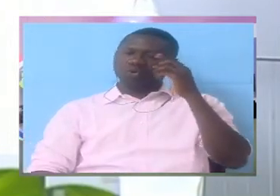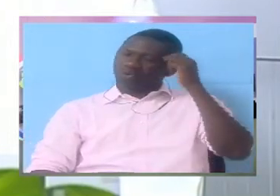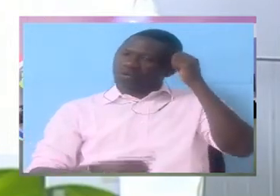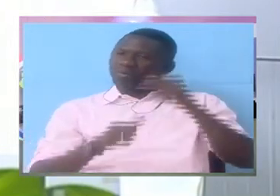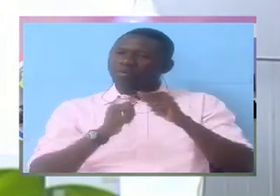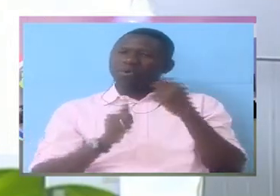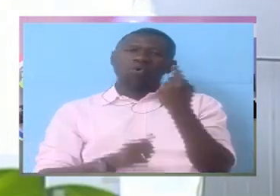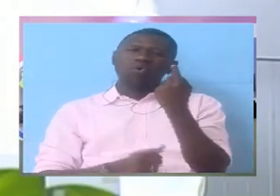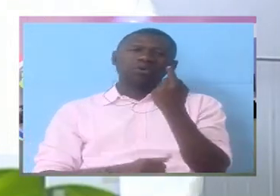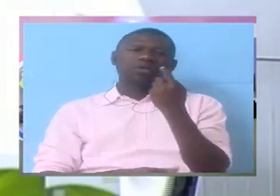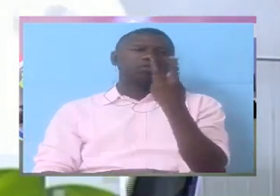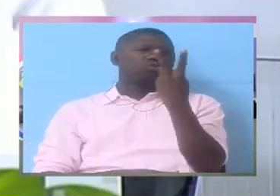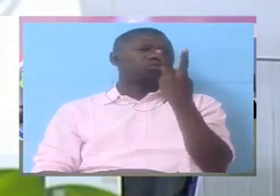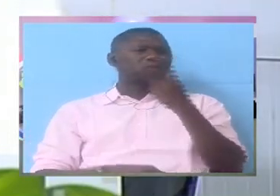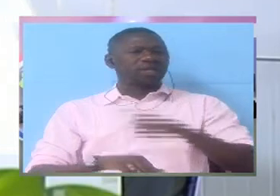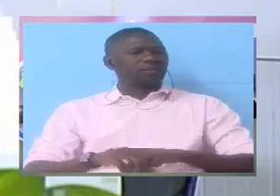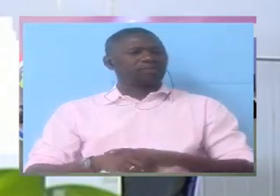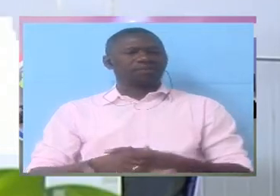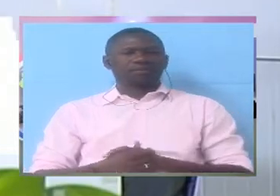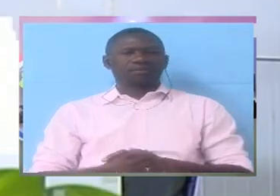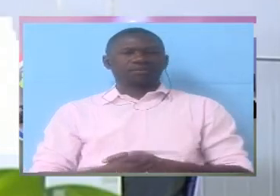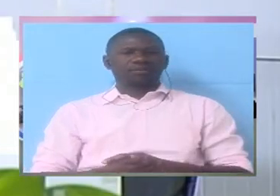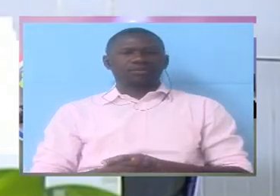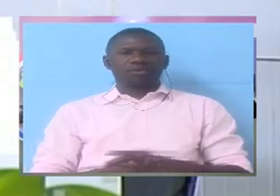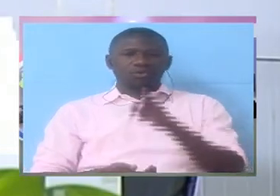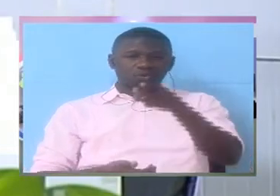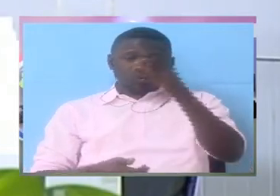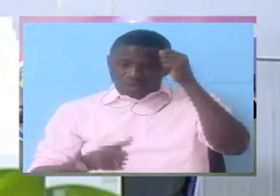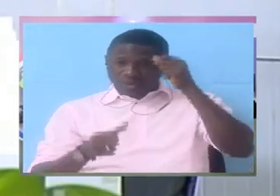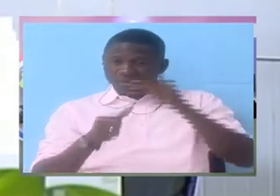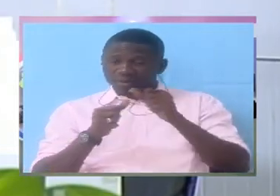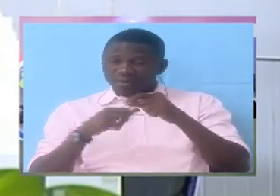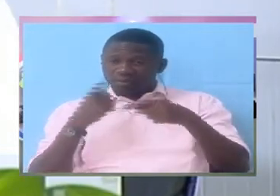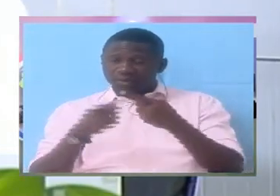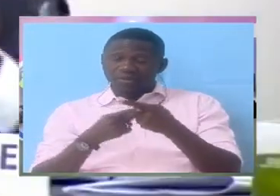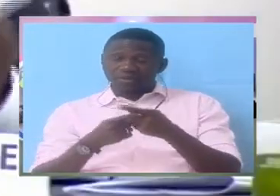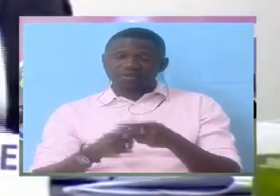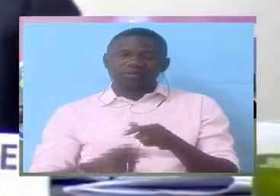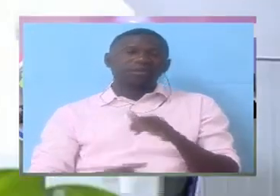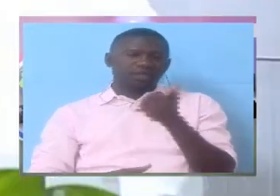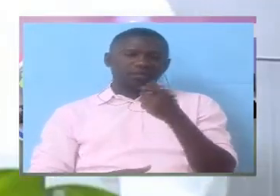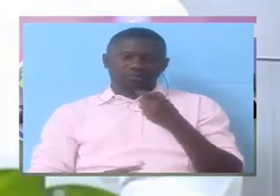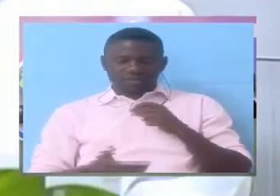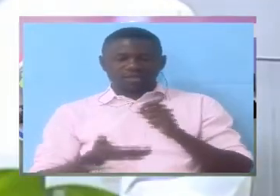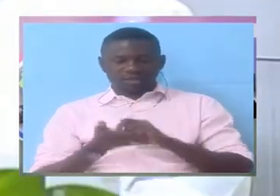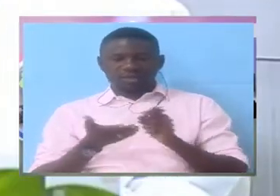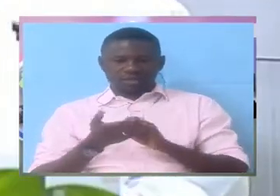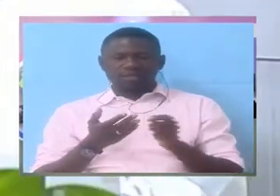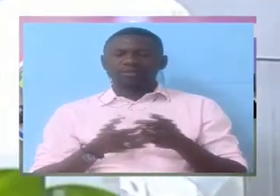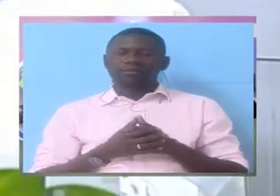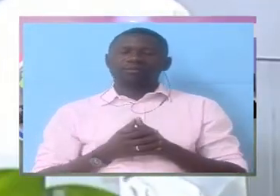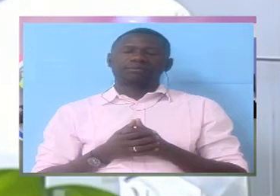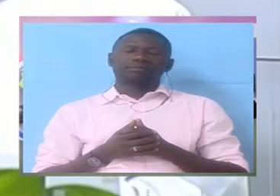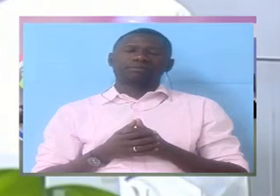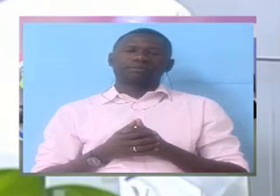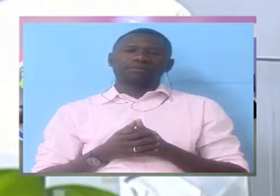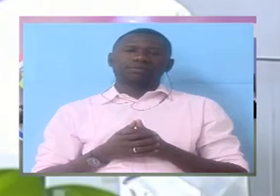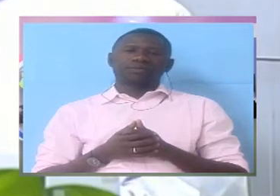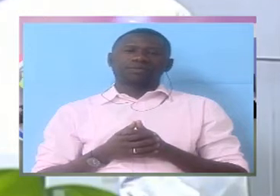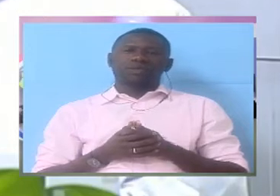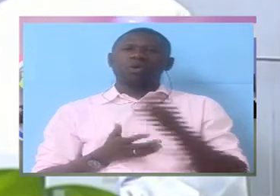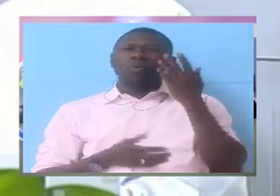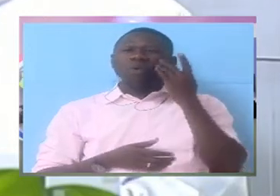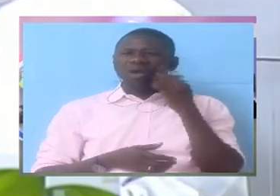Yeah, I wrote it. Ha, what are those instances? I